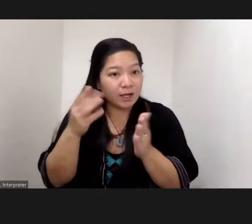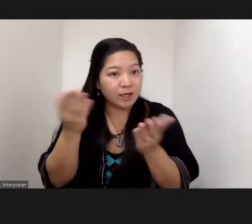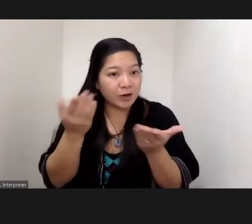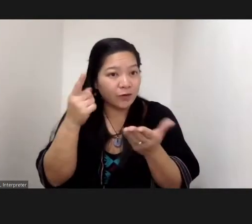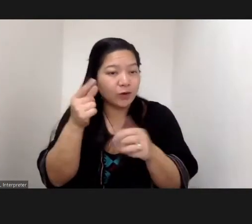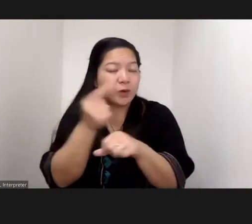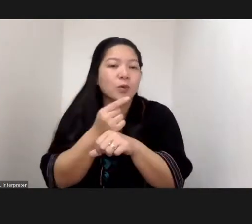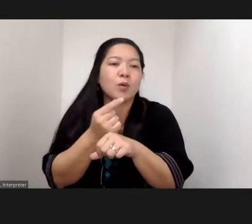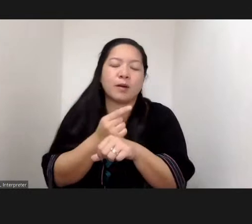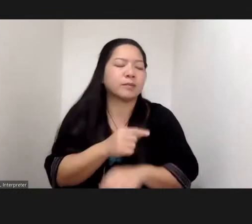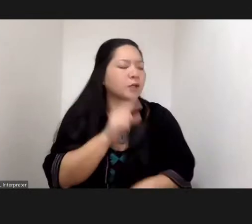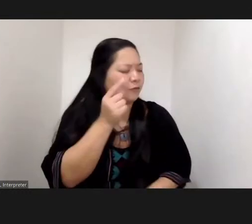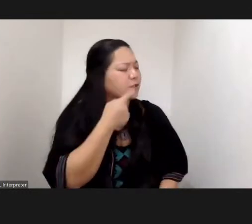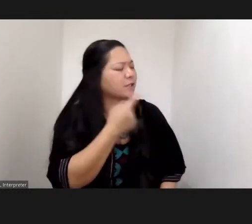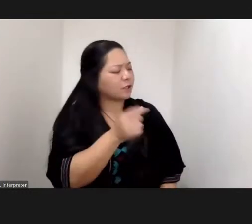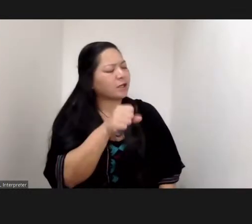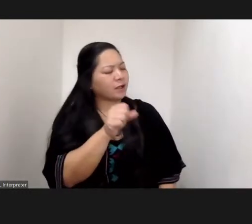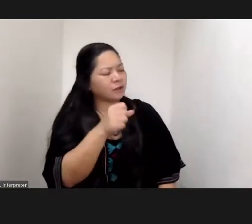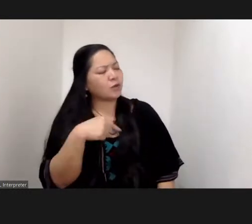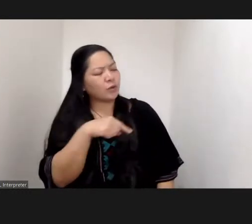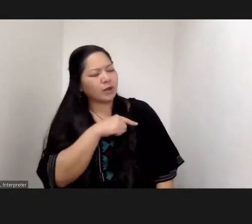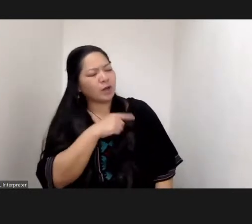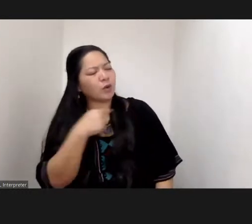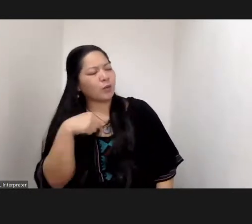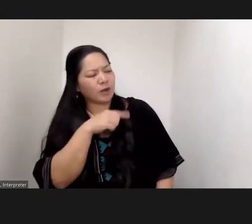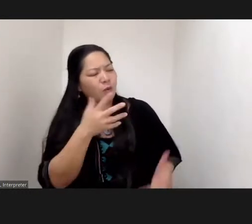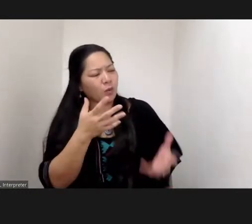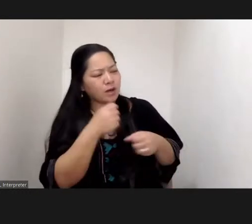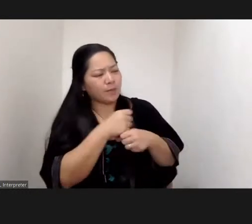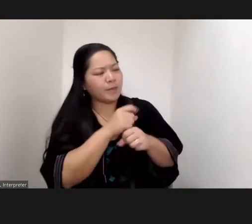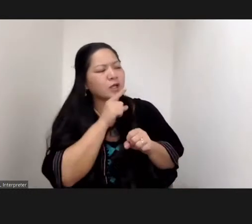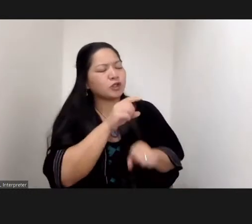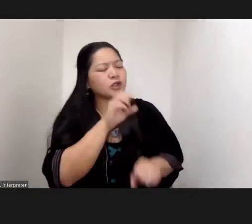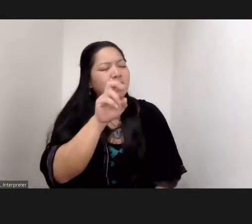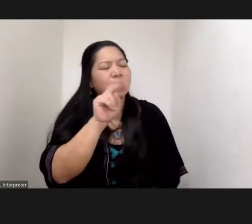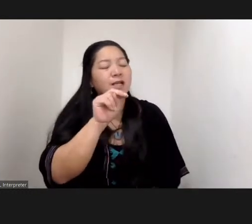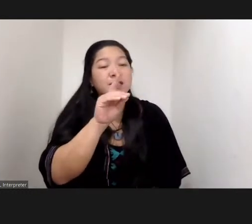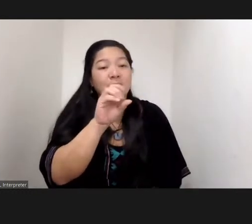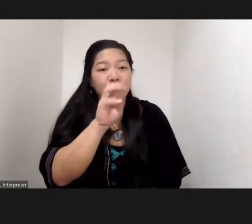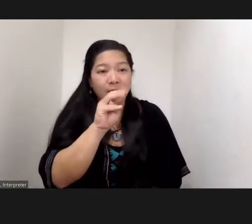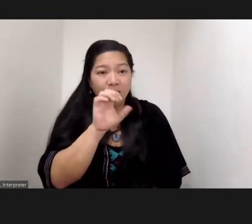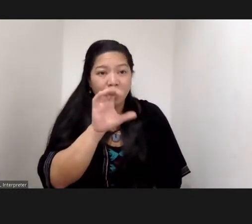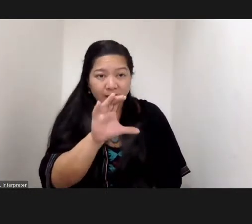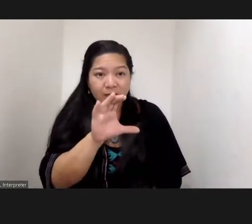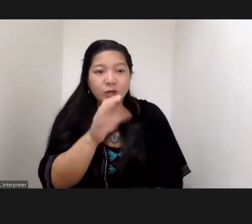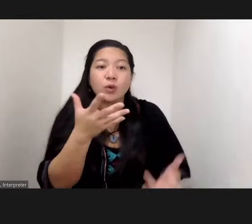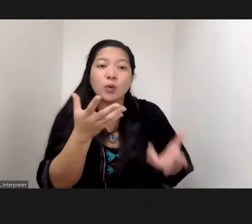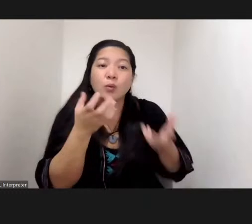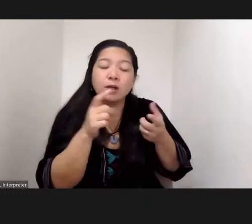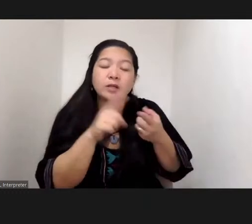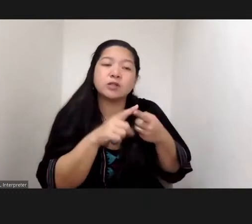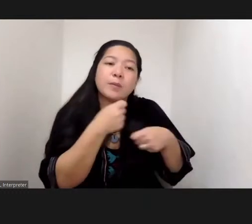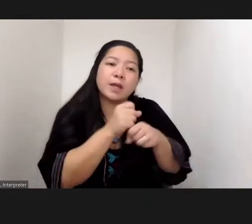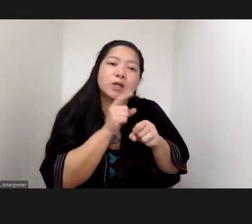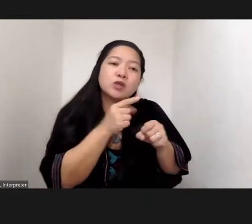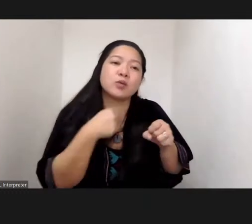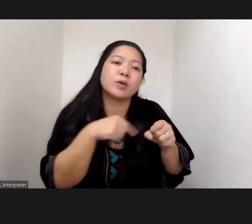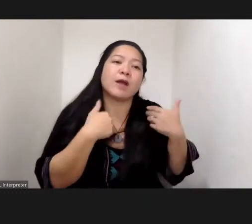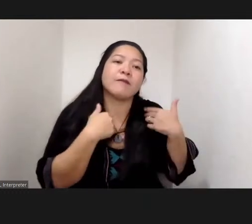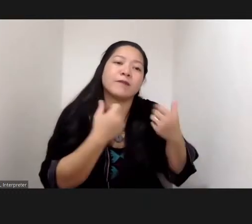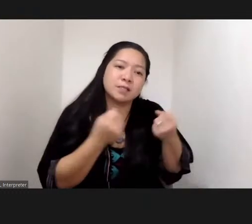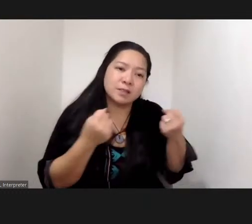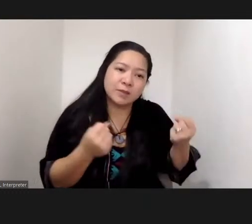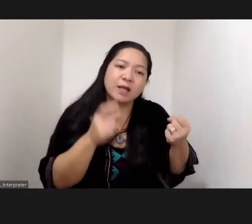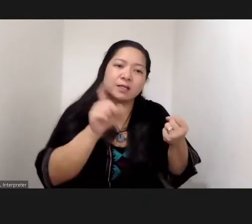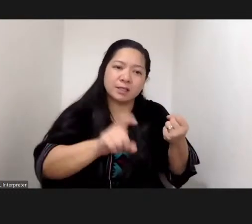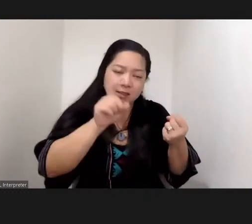about, when we go into the endemic, we want to make sure that we have the supplies necessary. We want to